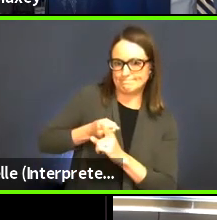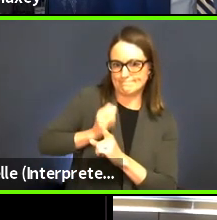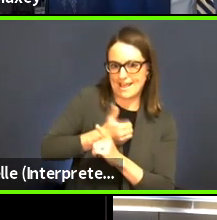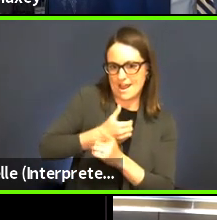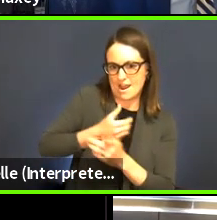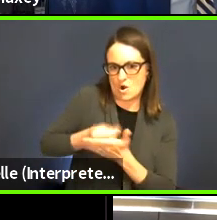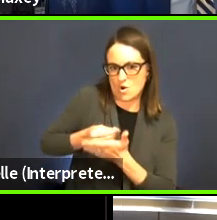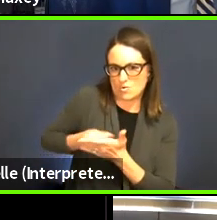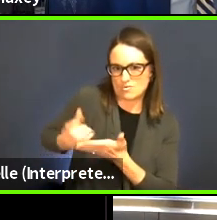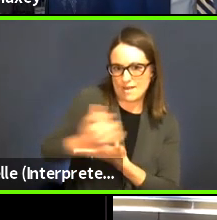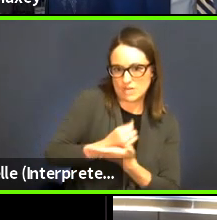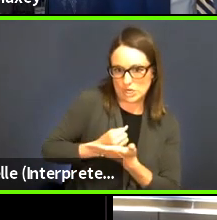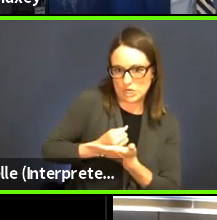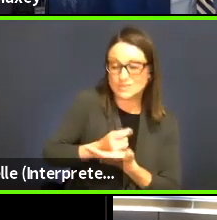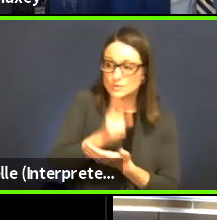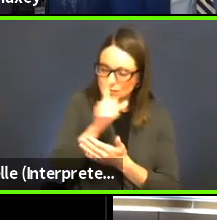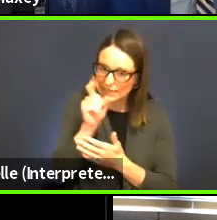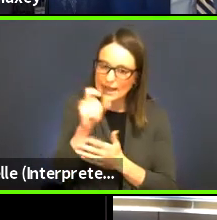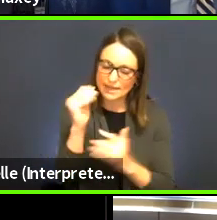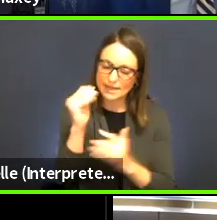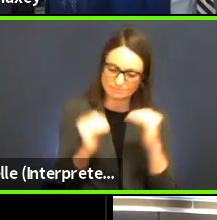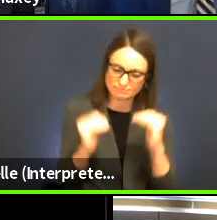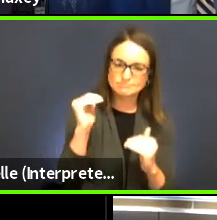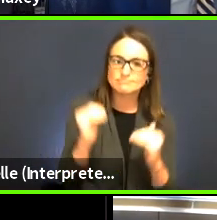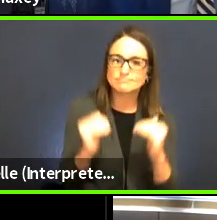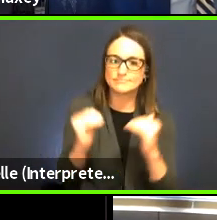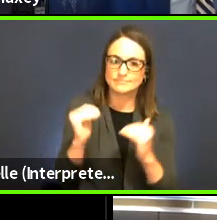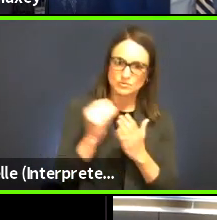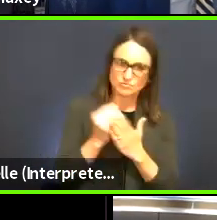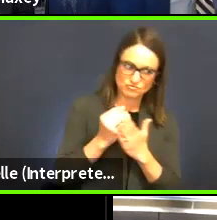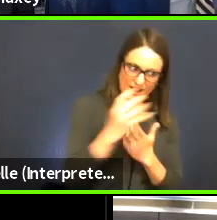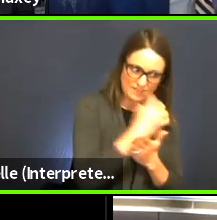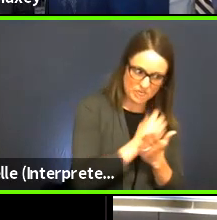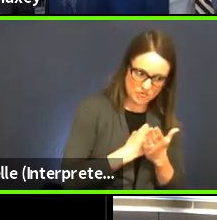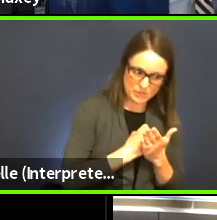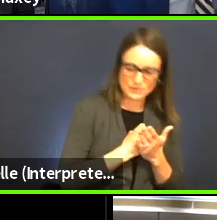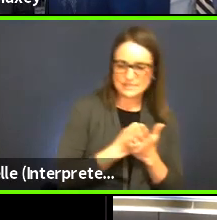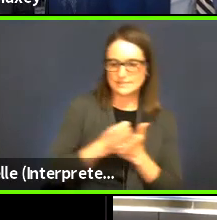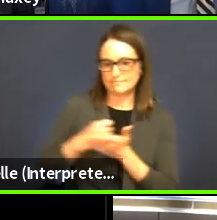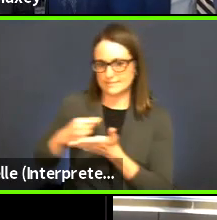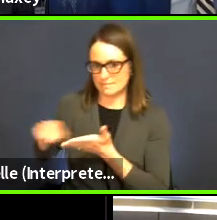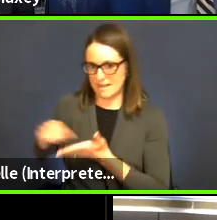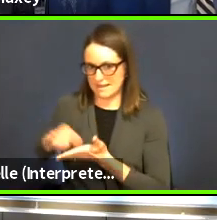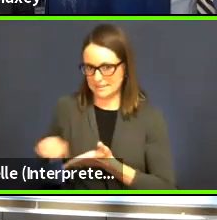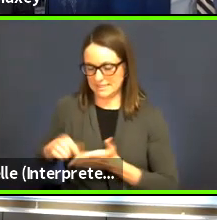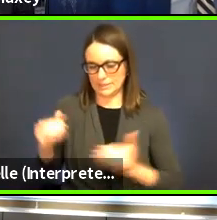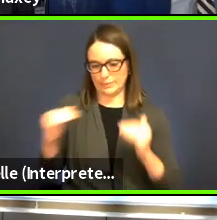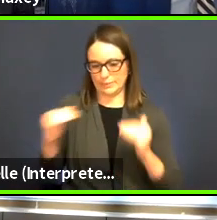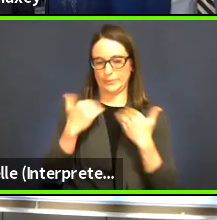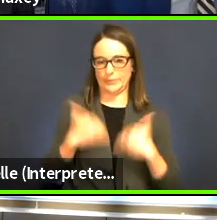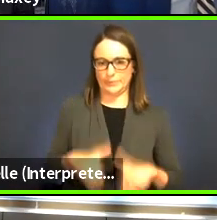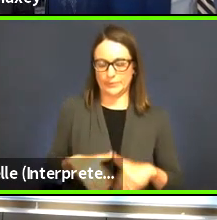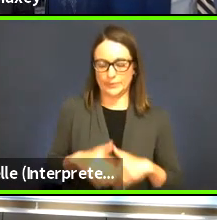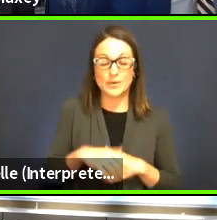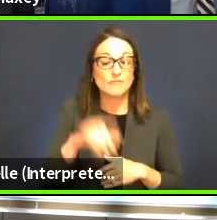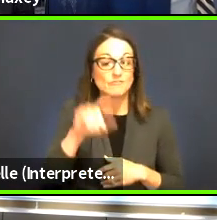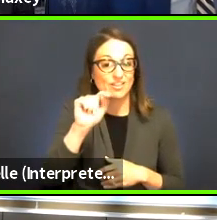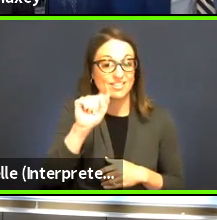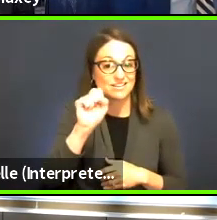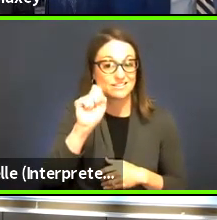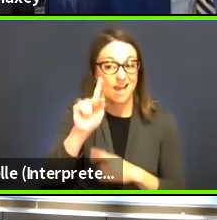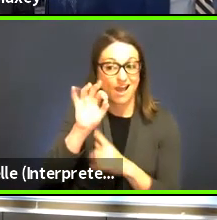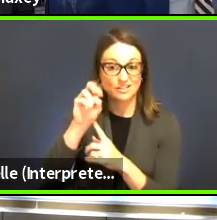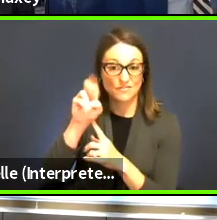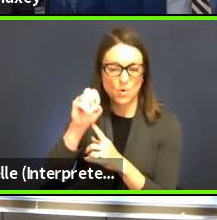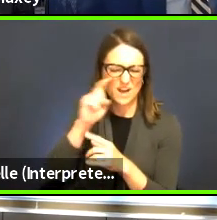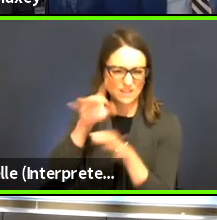balance our revenues and expenses. In addition to the fall re-entry task force that I mentioned earlier, I also created